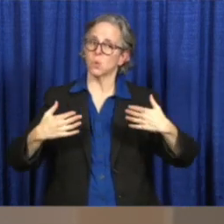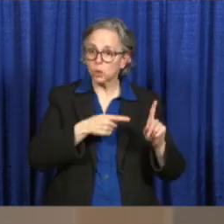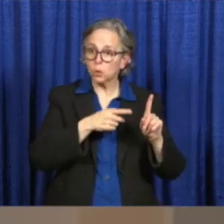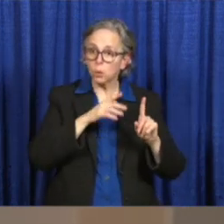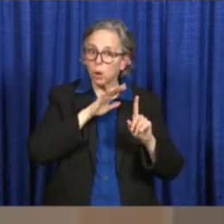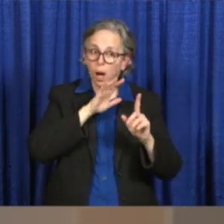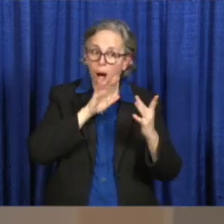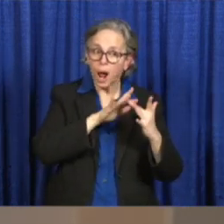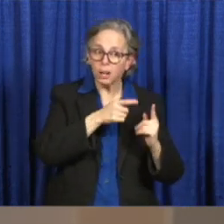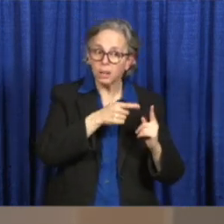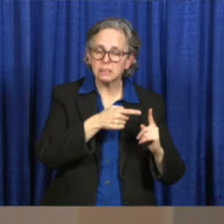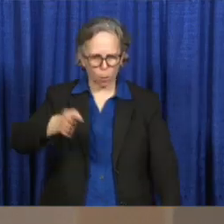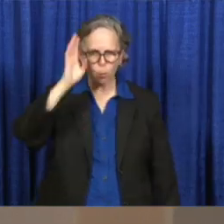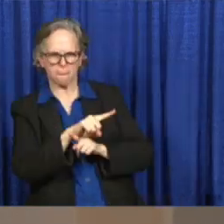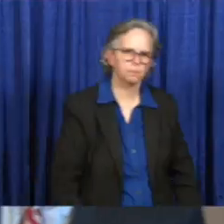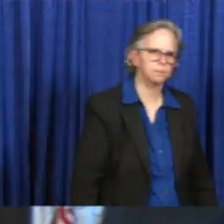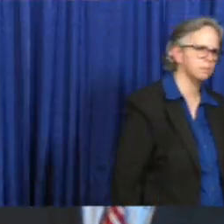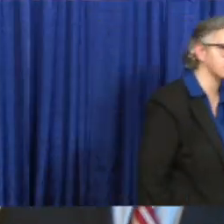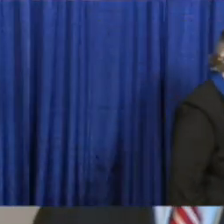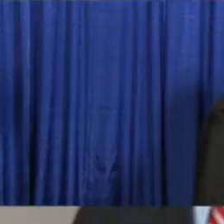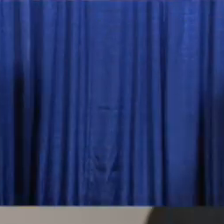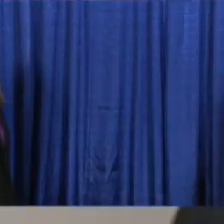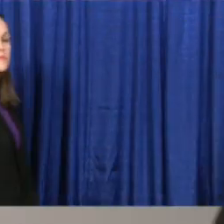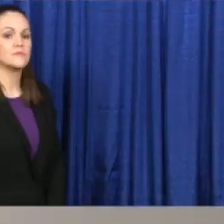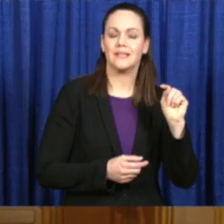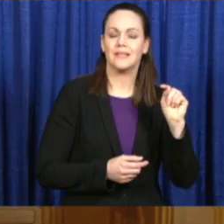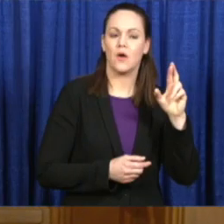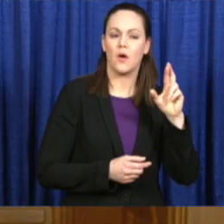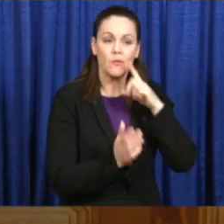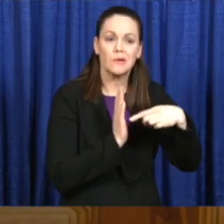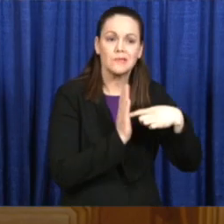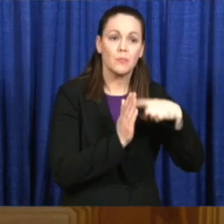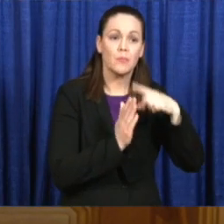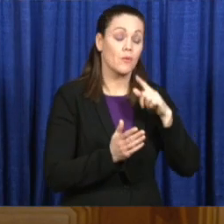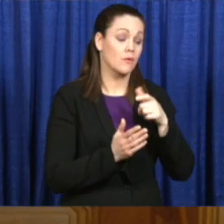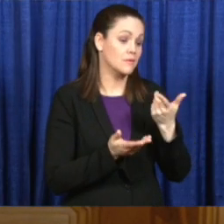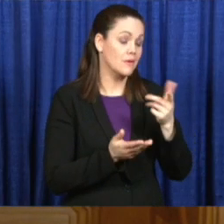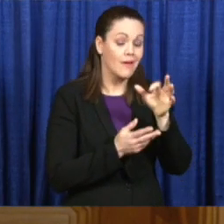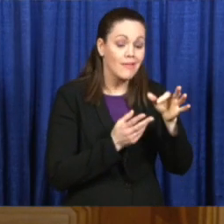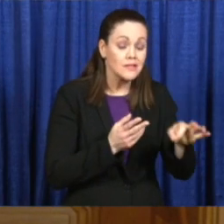they can. You know how to find me. We have to do that's in a